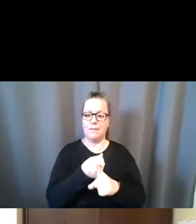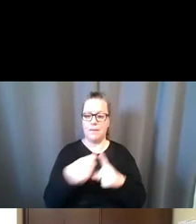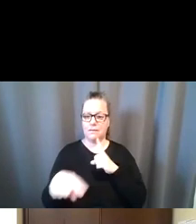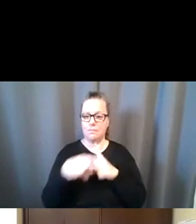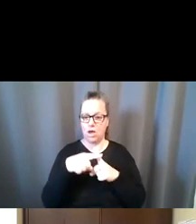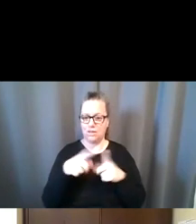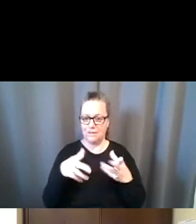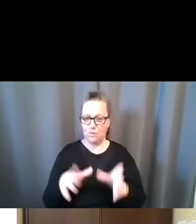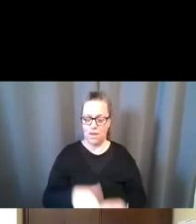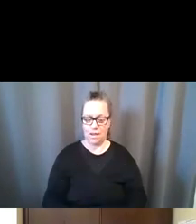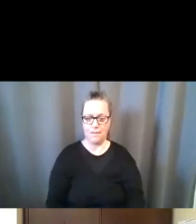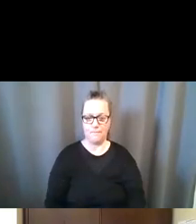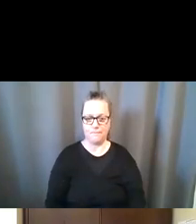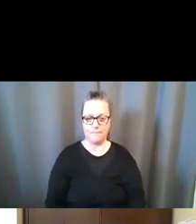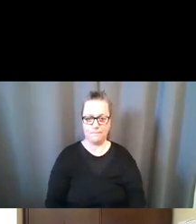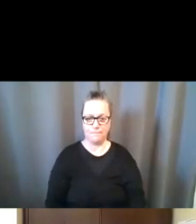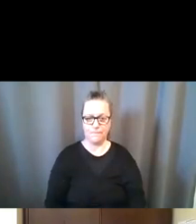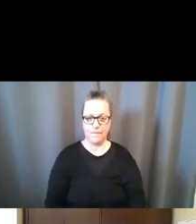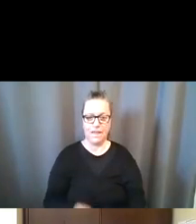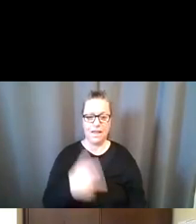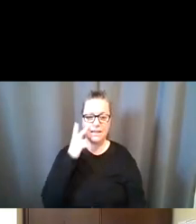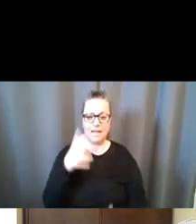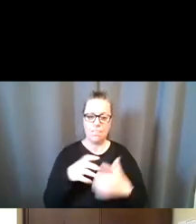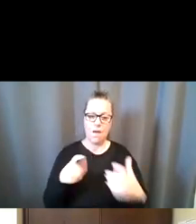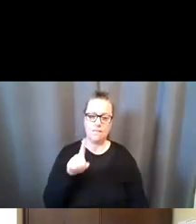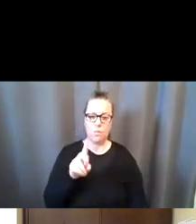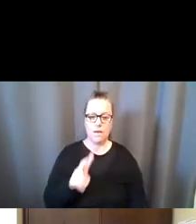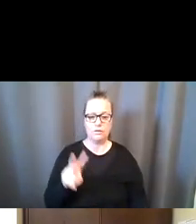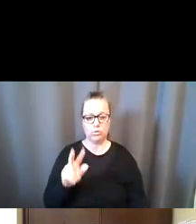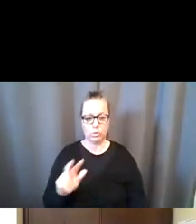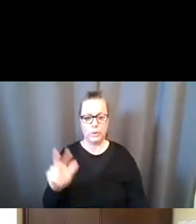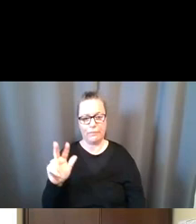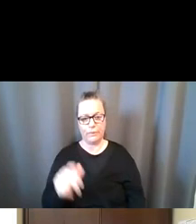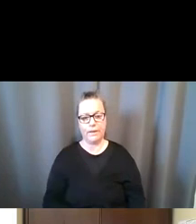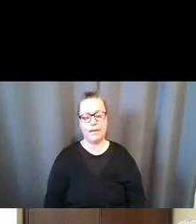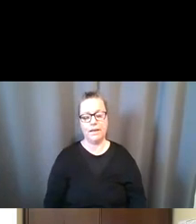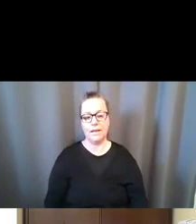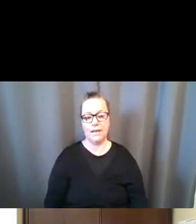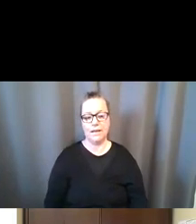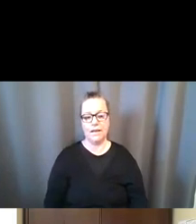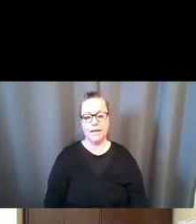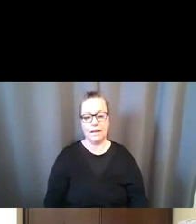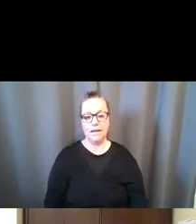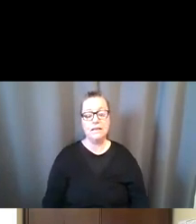way. I see lots of 1s and 2s and 3s. Some of us are doing a better job.